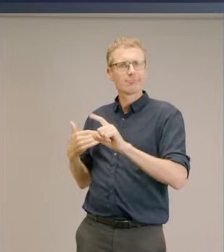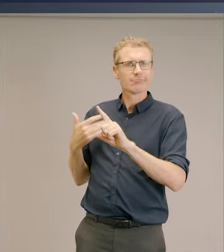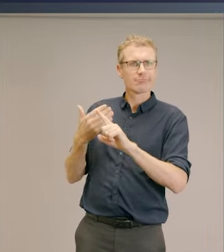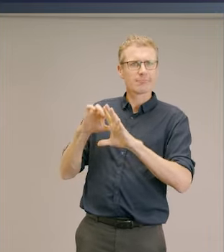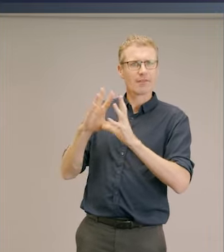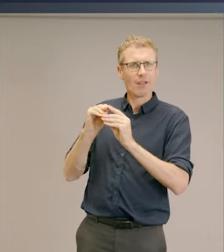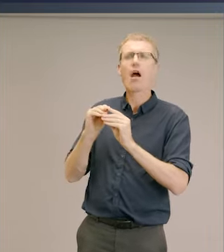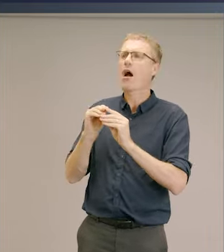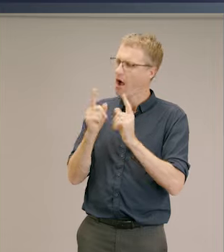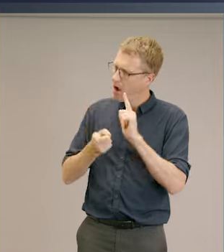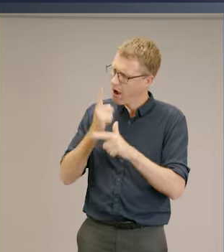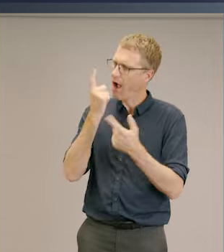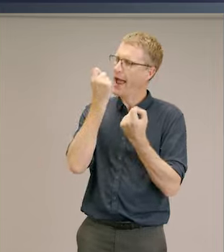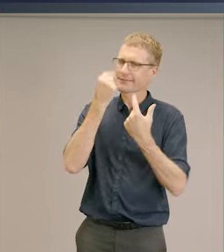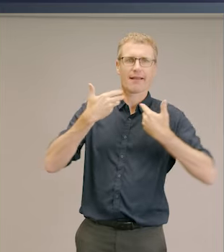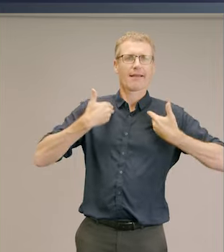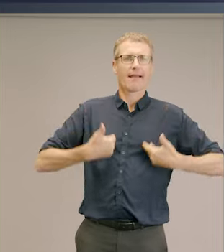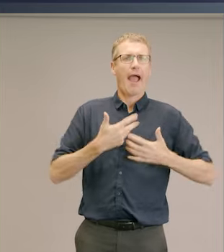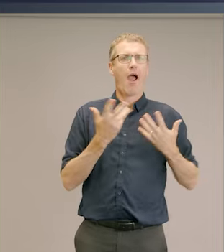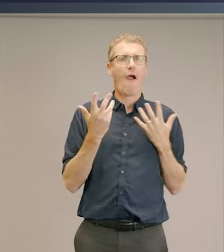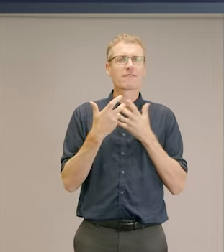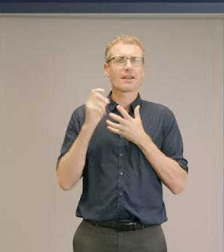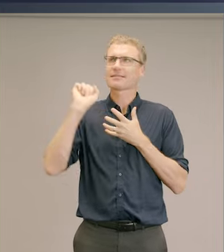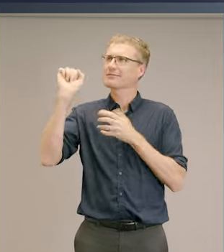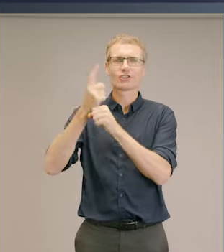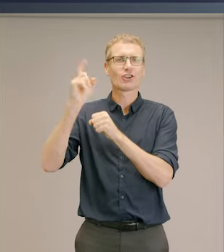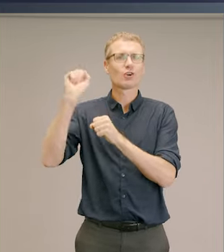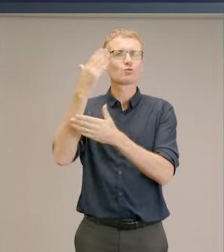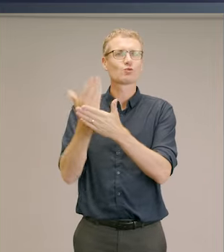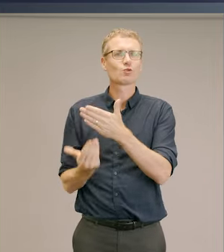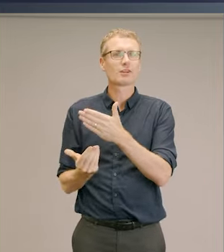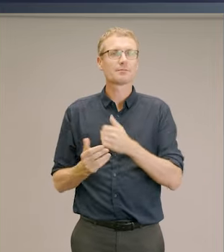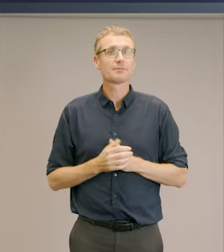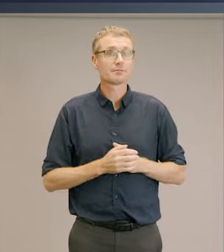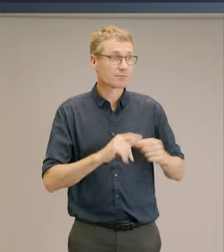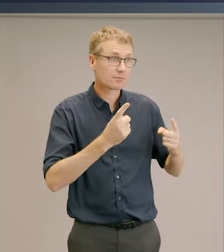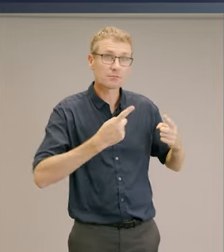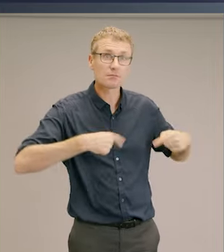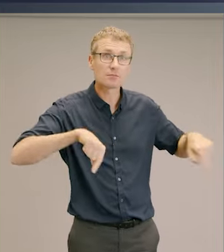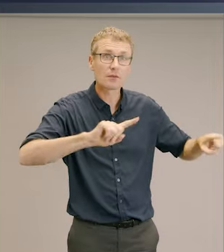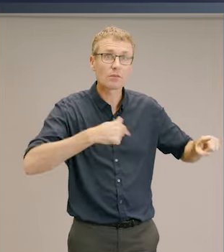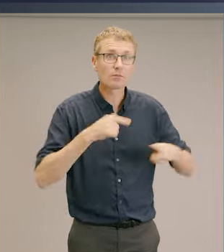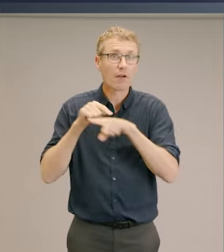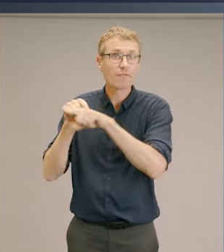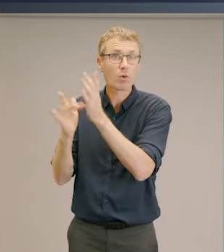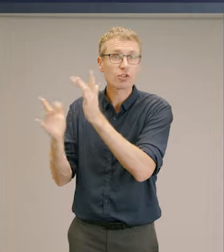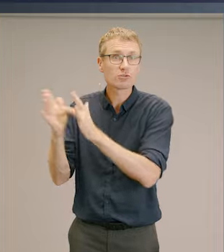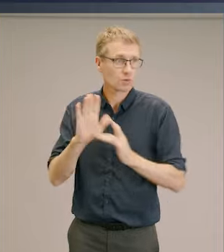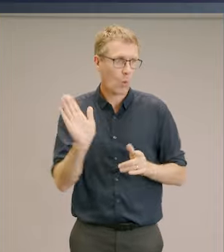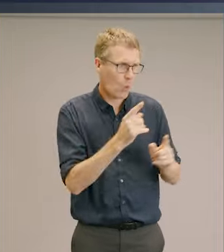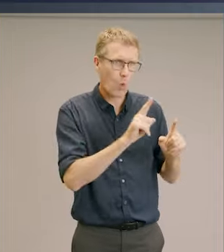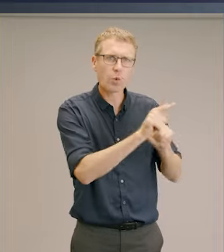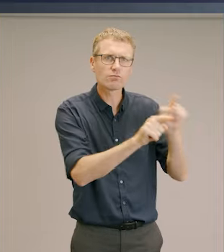part in the story of God. And as followers of Jesus, we each have a